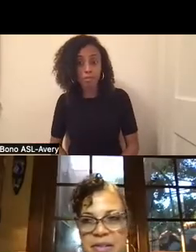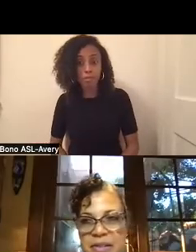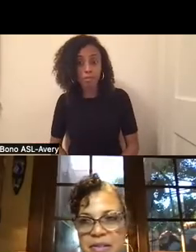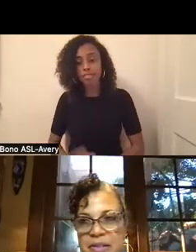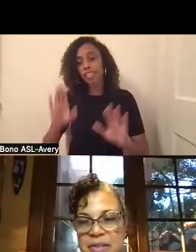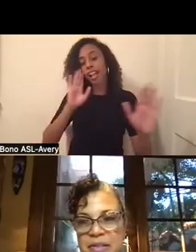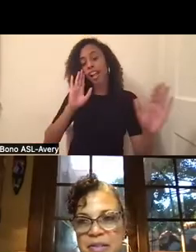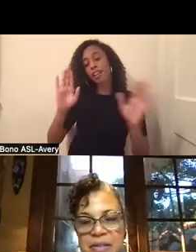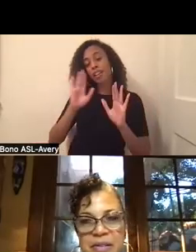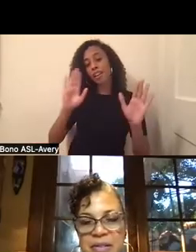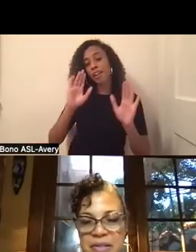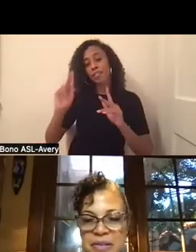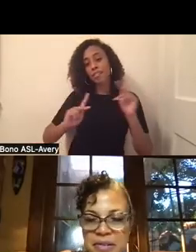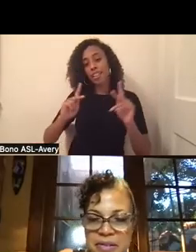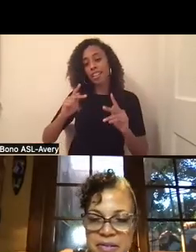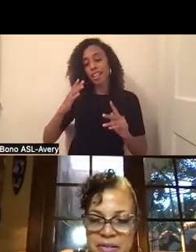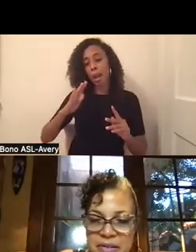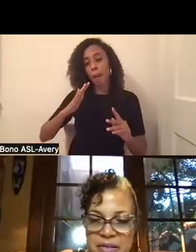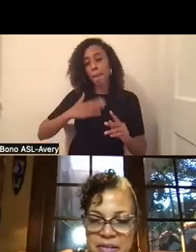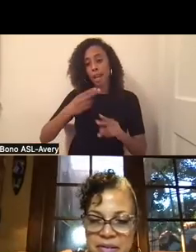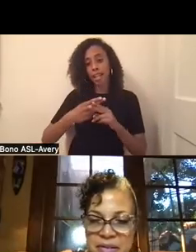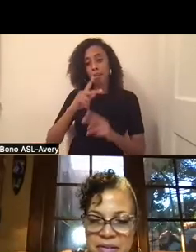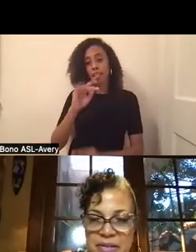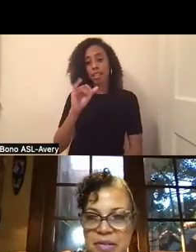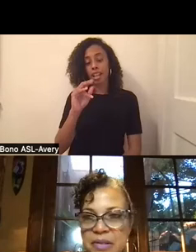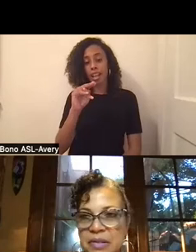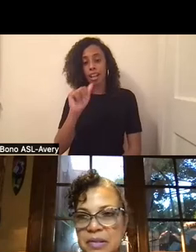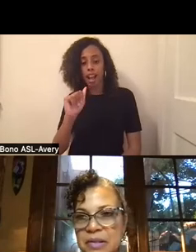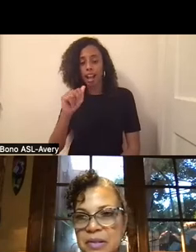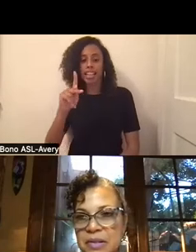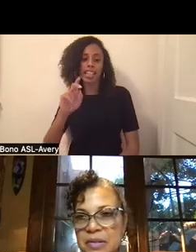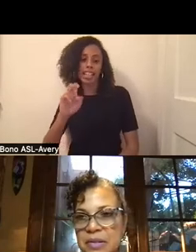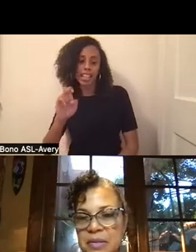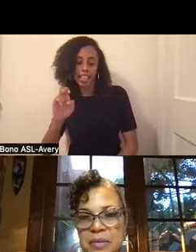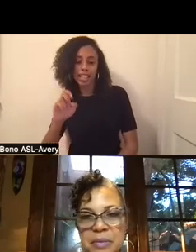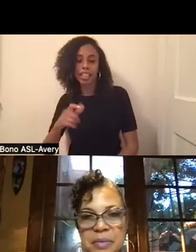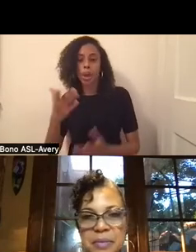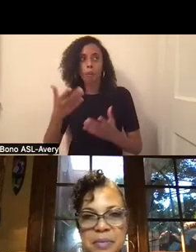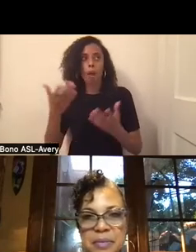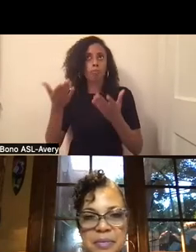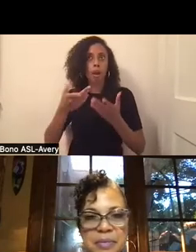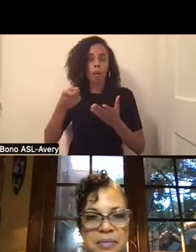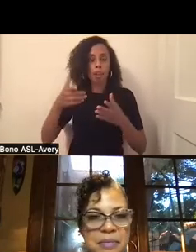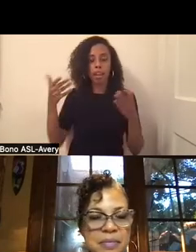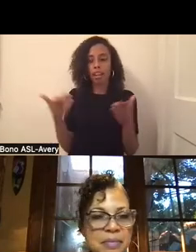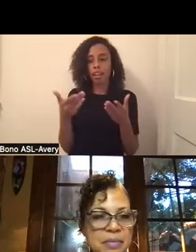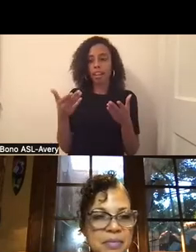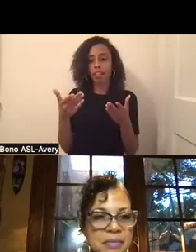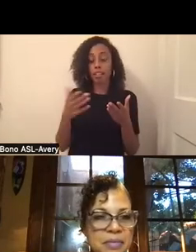Hello, folks. My name is Kiana Key, and what brought me here was actually my